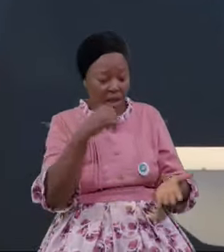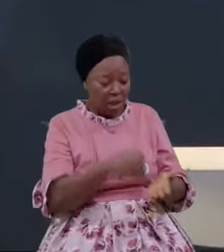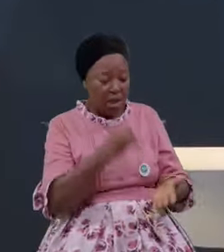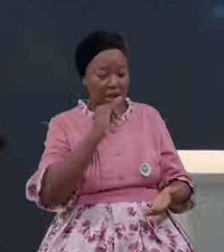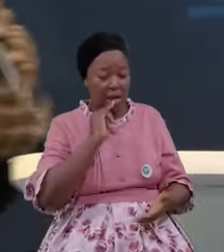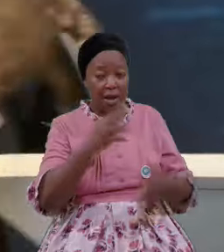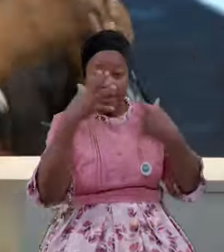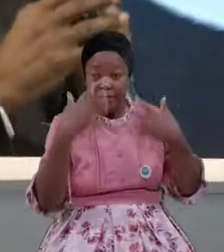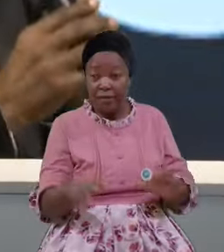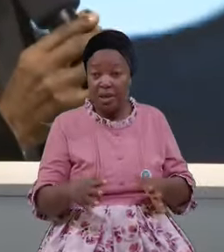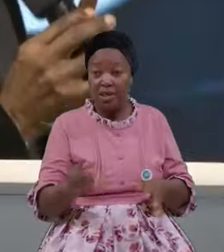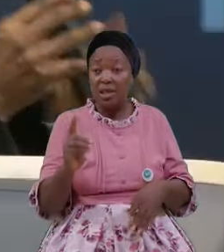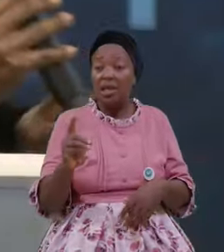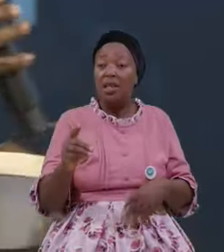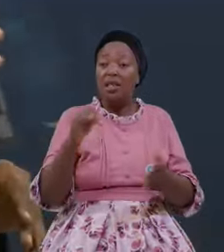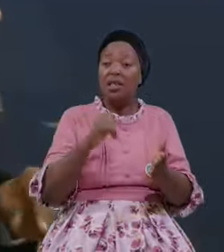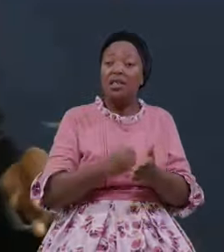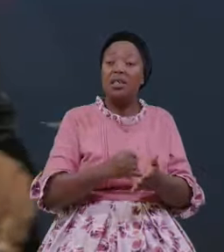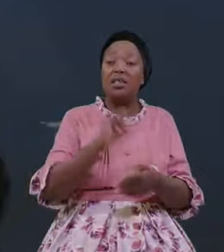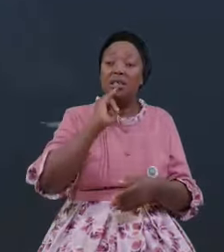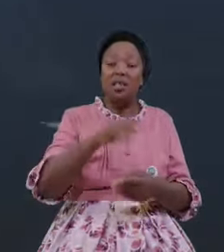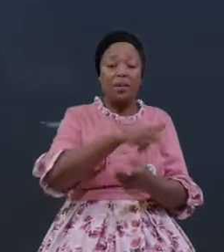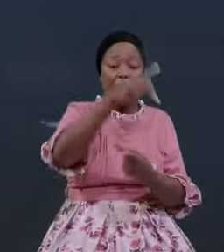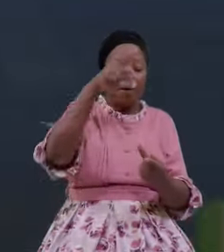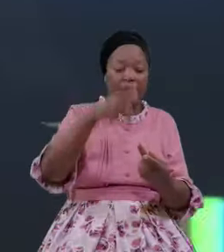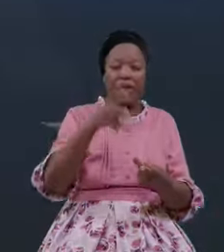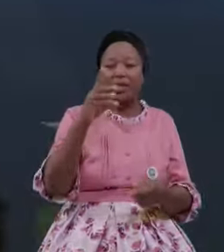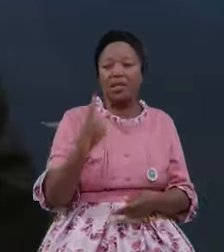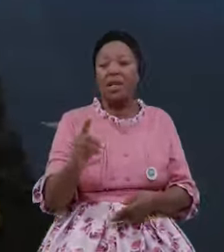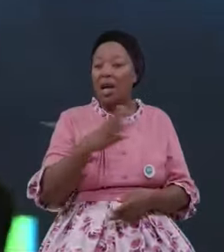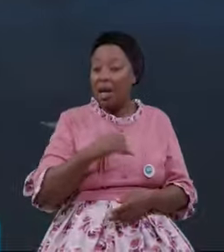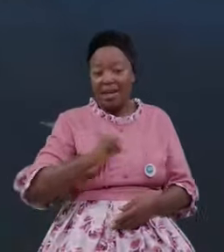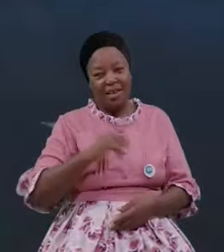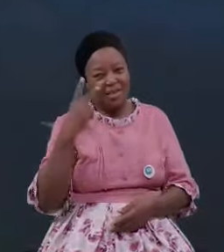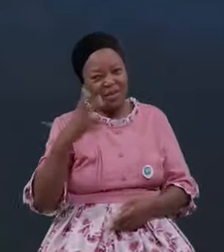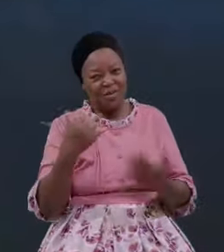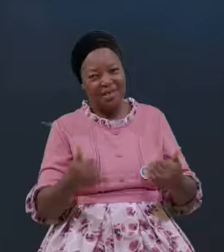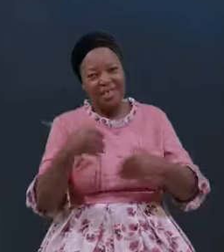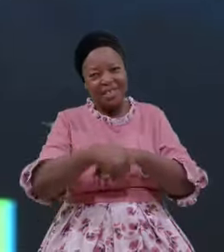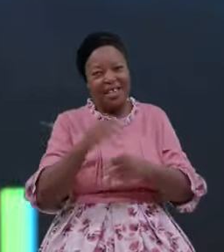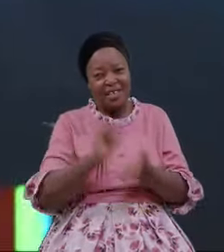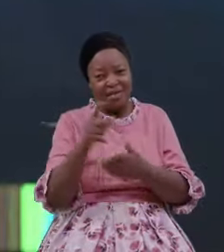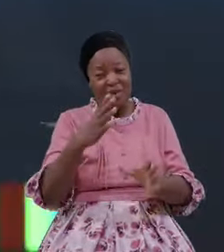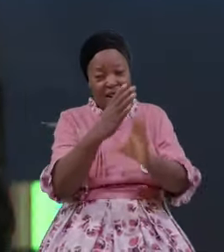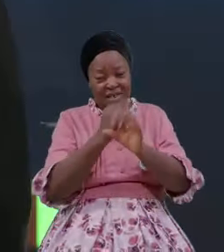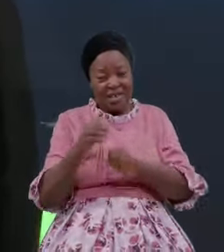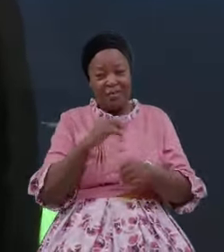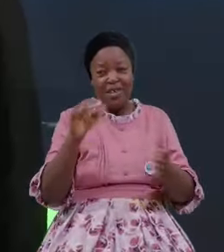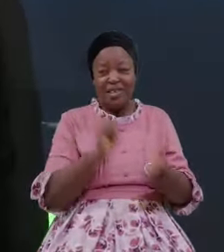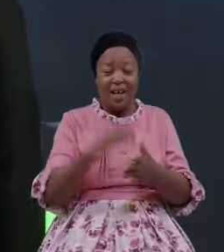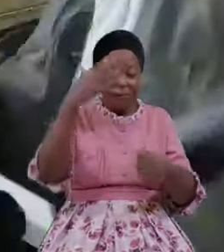finished, it is perfected. And I see you tonight there. You are receiving that finished